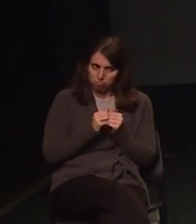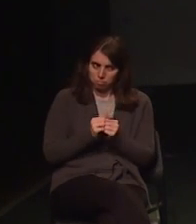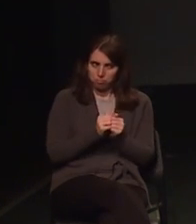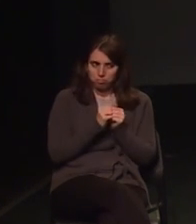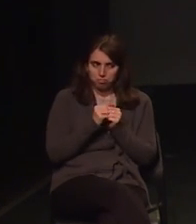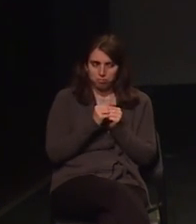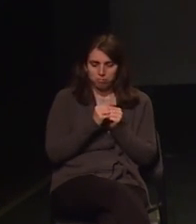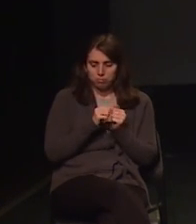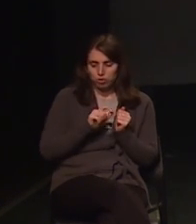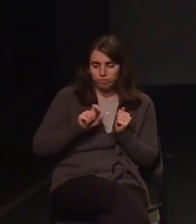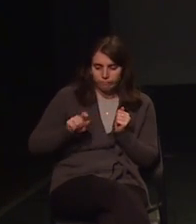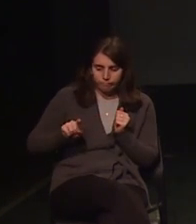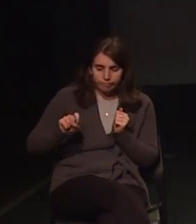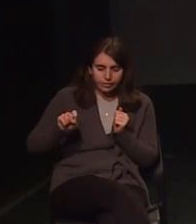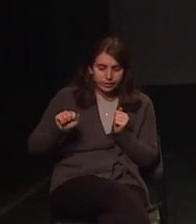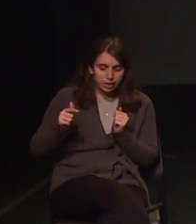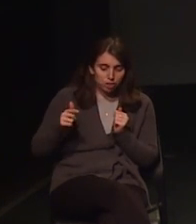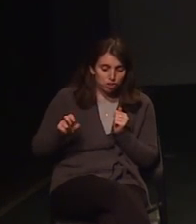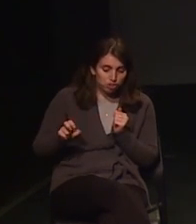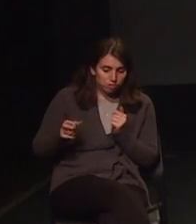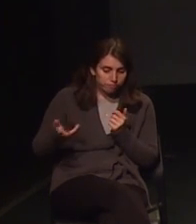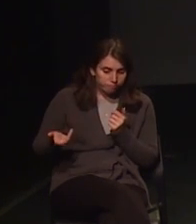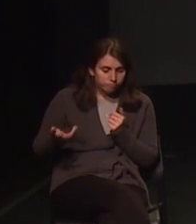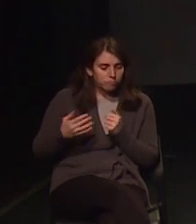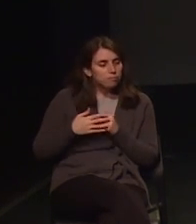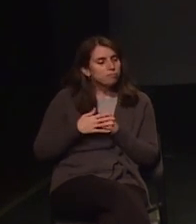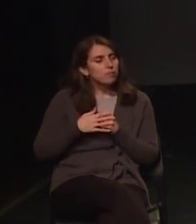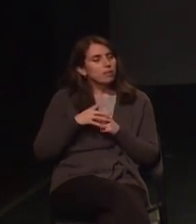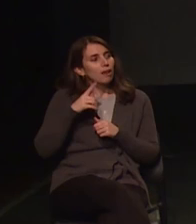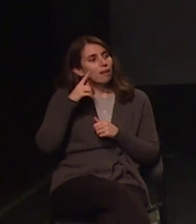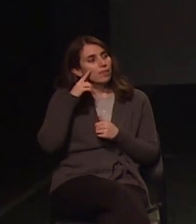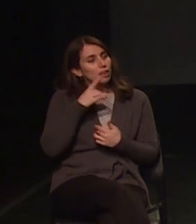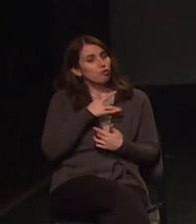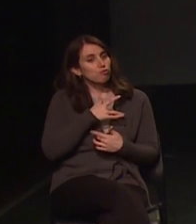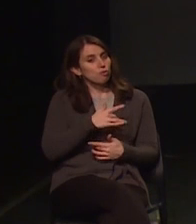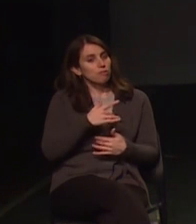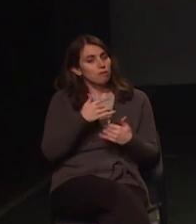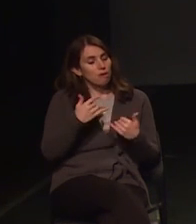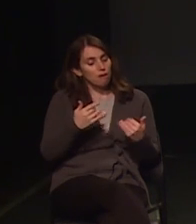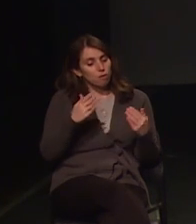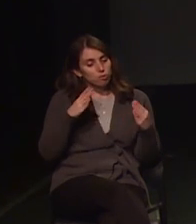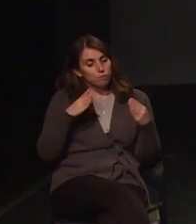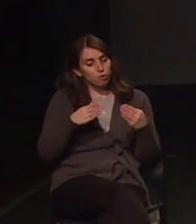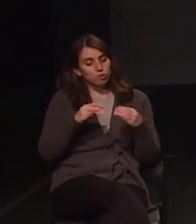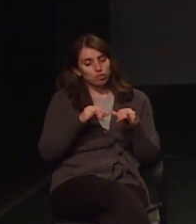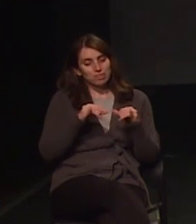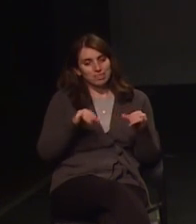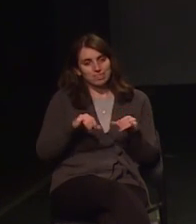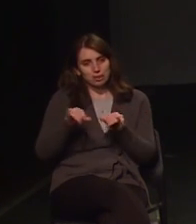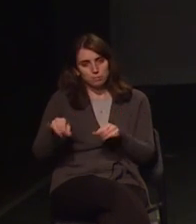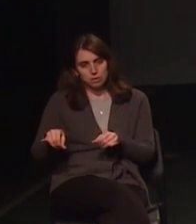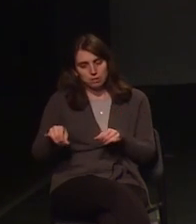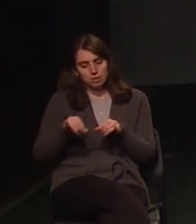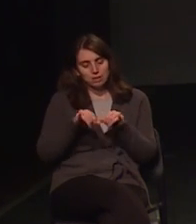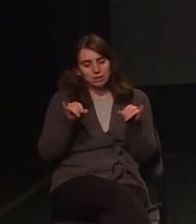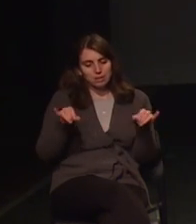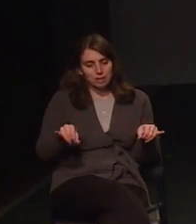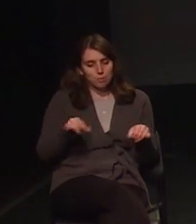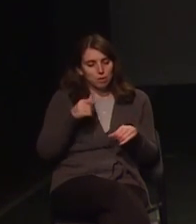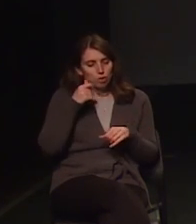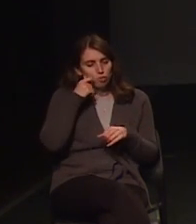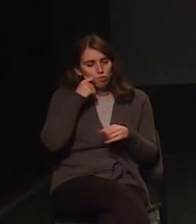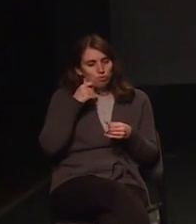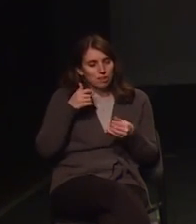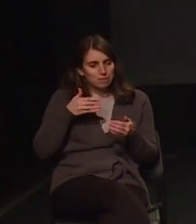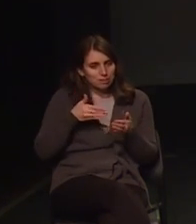So I think what's trending right now, what I see is this focus on systems, systemic racism and other oppressions, and a